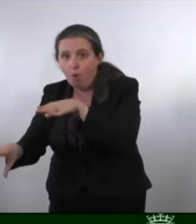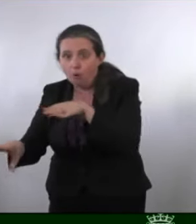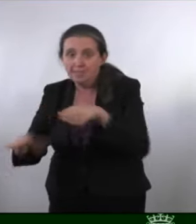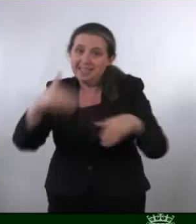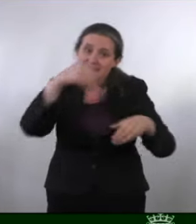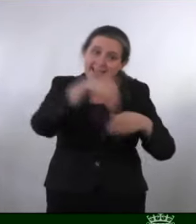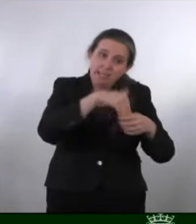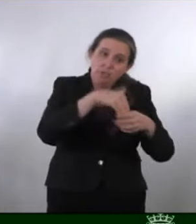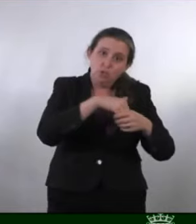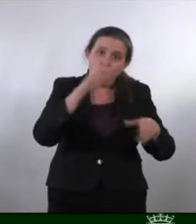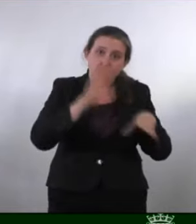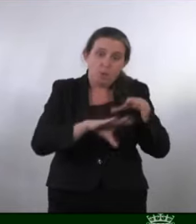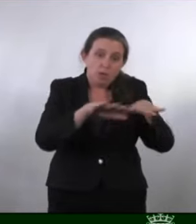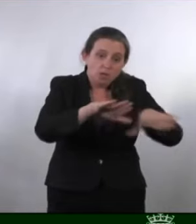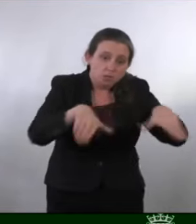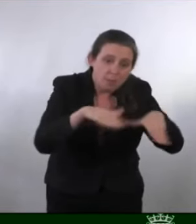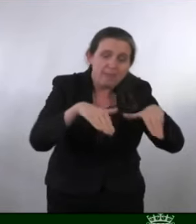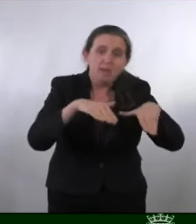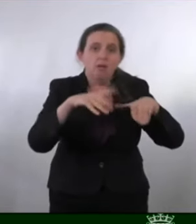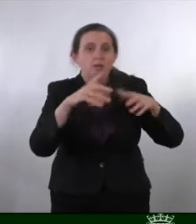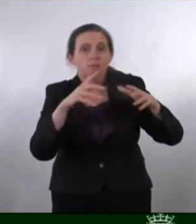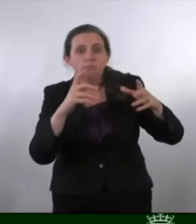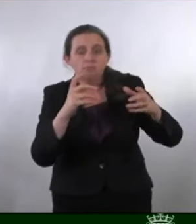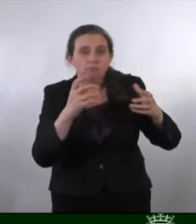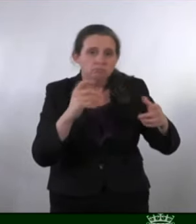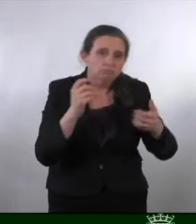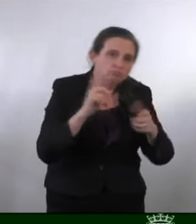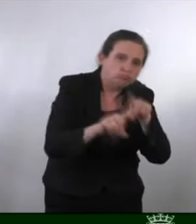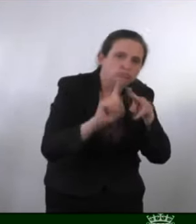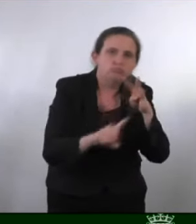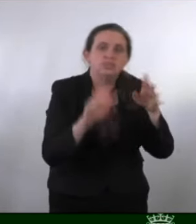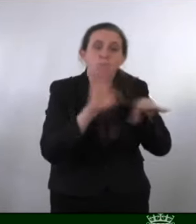open in all tiers? Prime Minister.